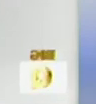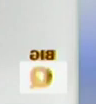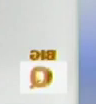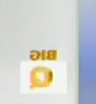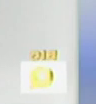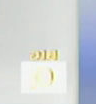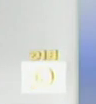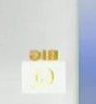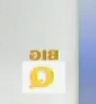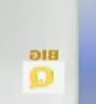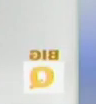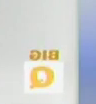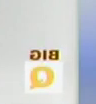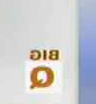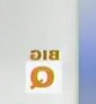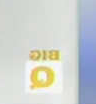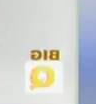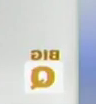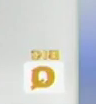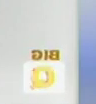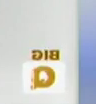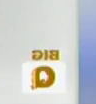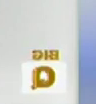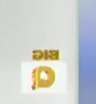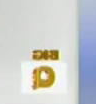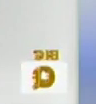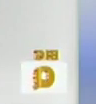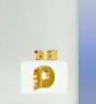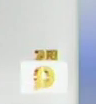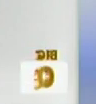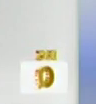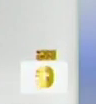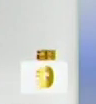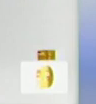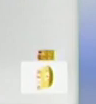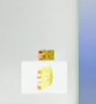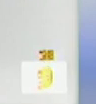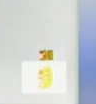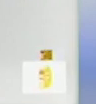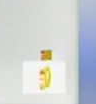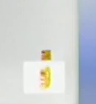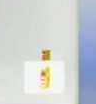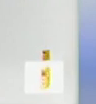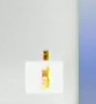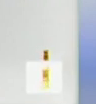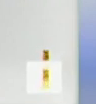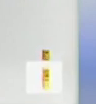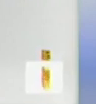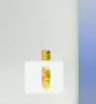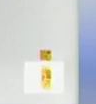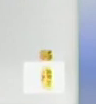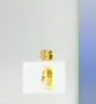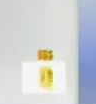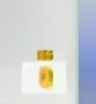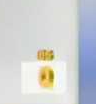would be interesting to hear from parents as well who have children in secondary schools. Tweet us at KTN News, at KTN Kenya. You can also tweet me at